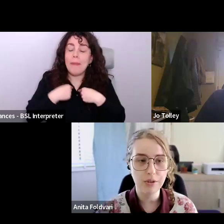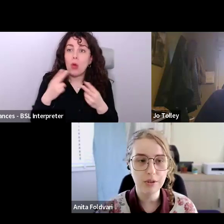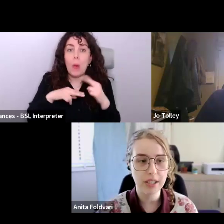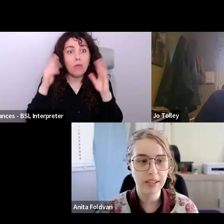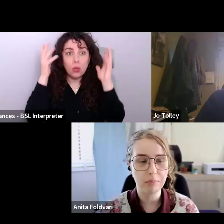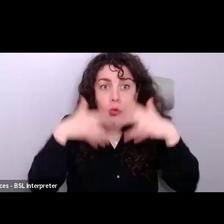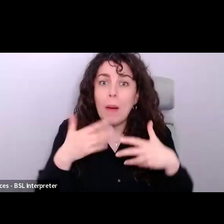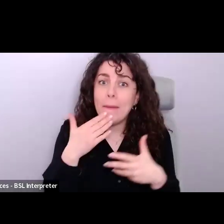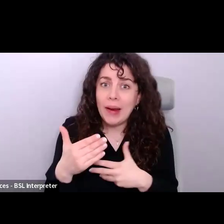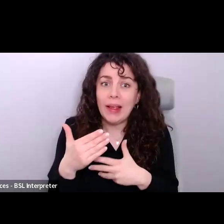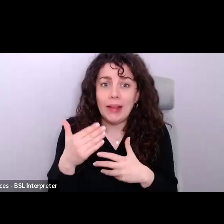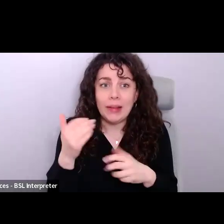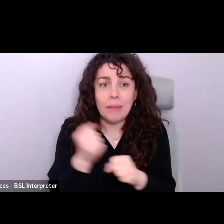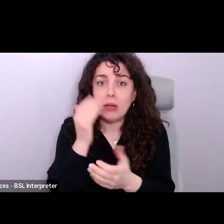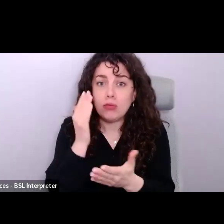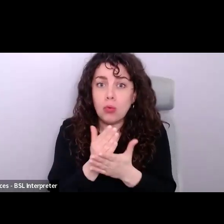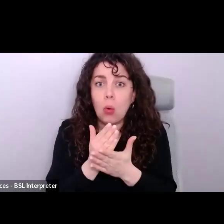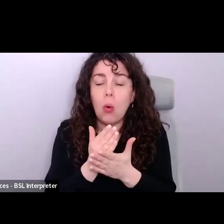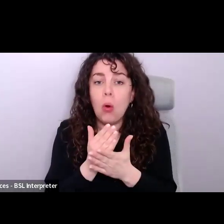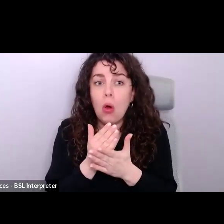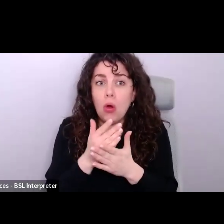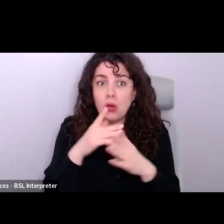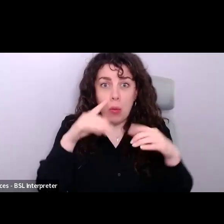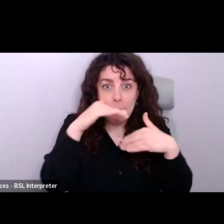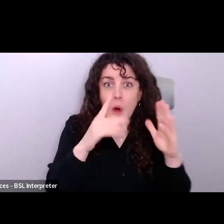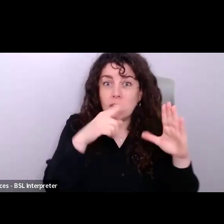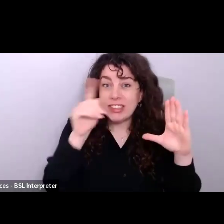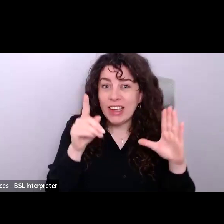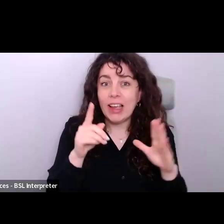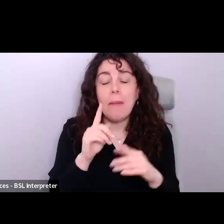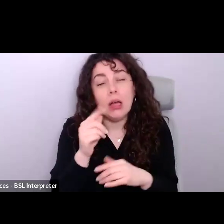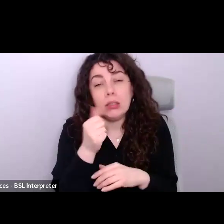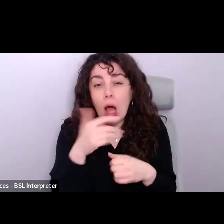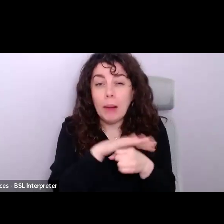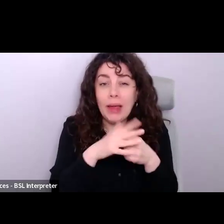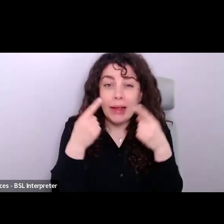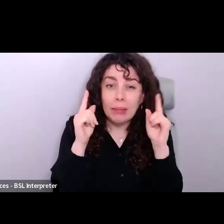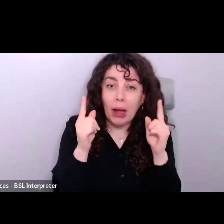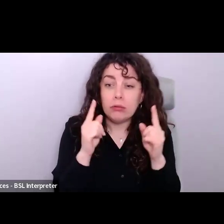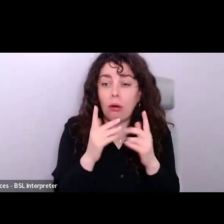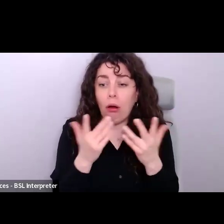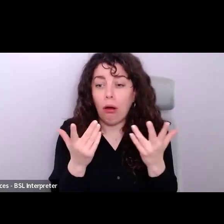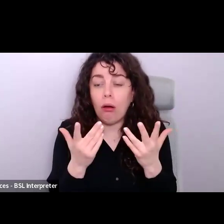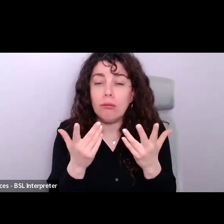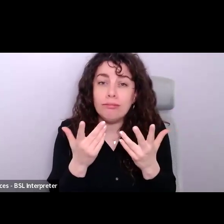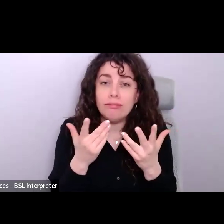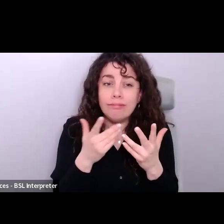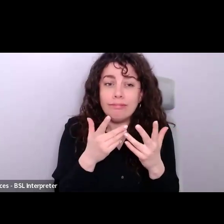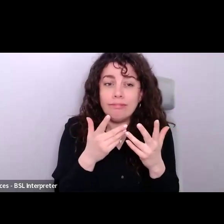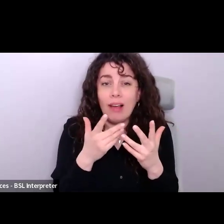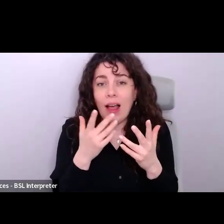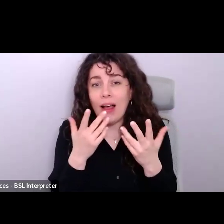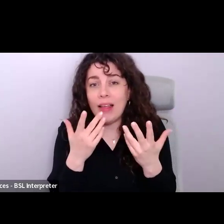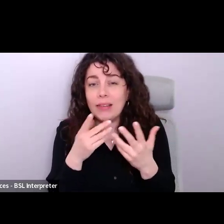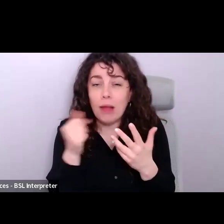you pay attention to ticking that box. Some case managers, I mean, human error exists. They might contact your employer before then,